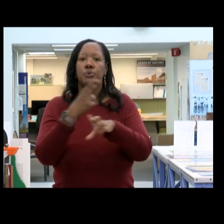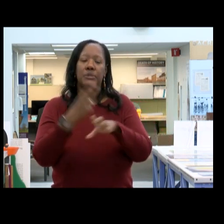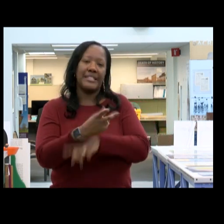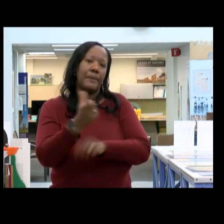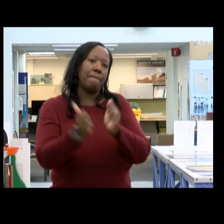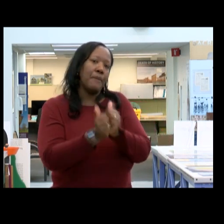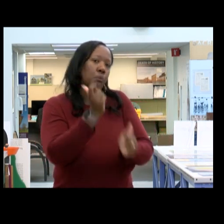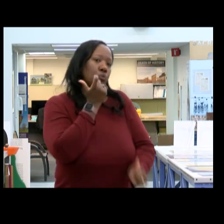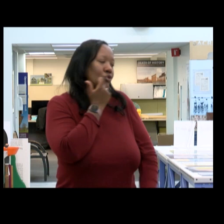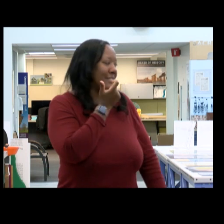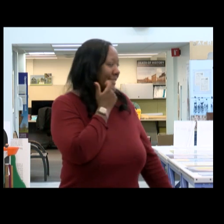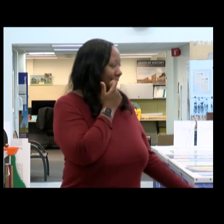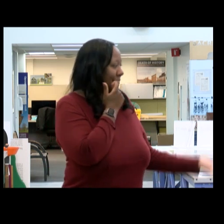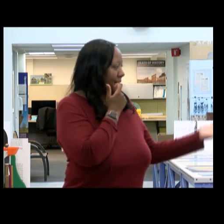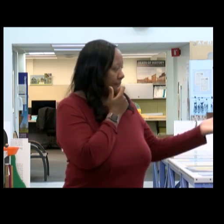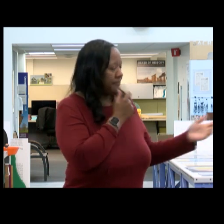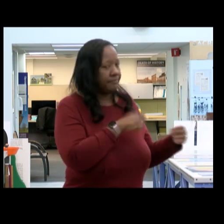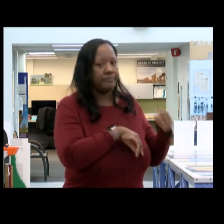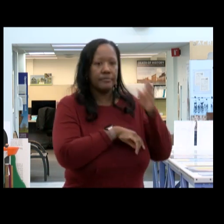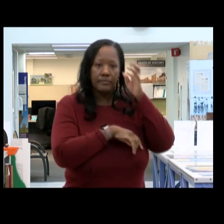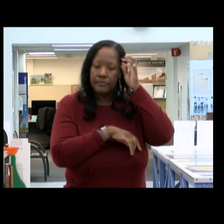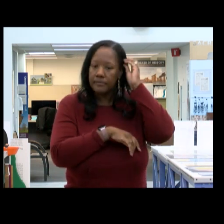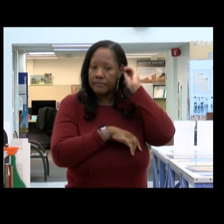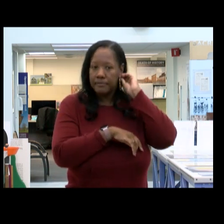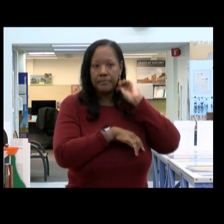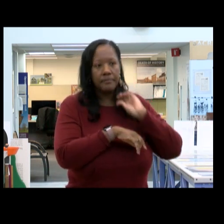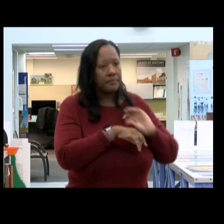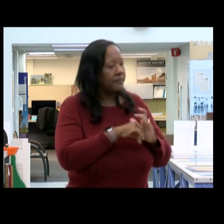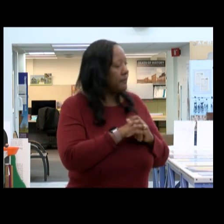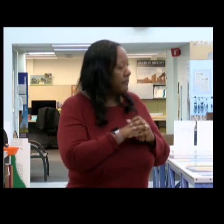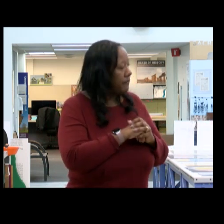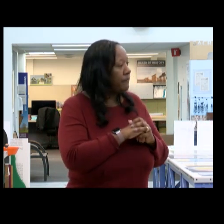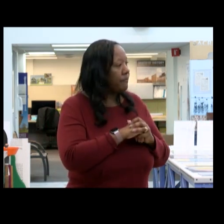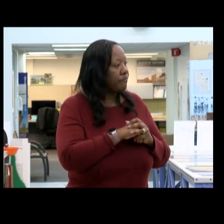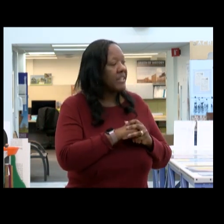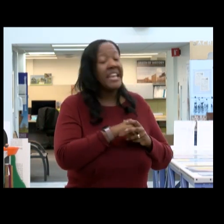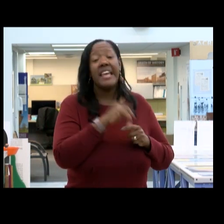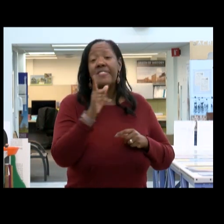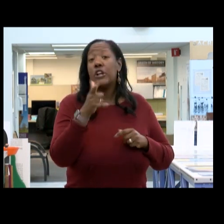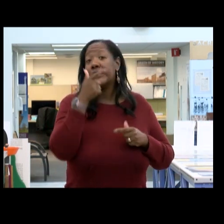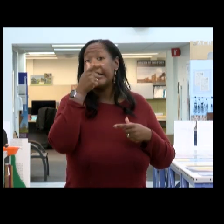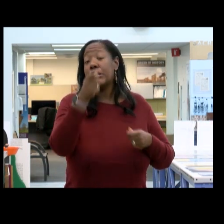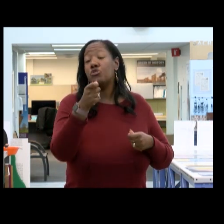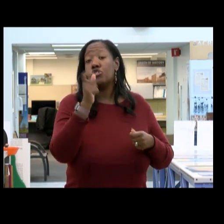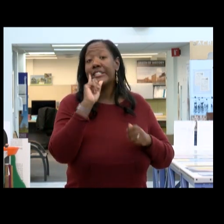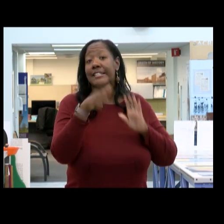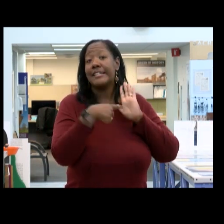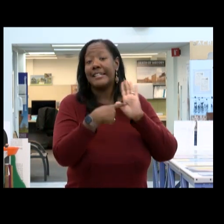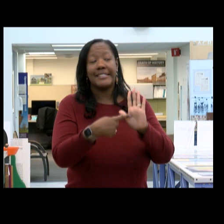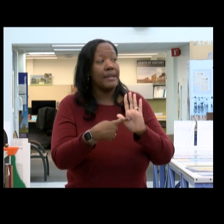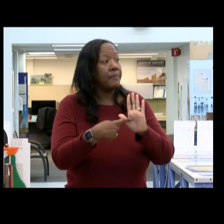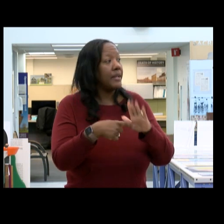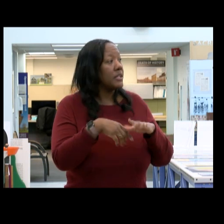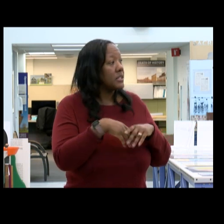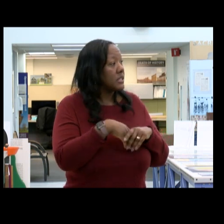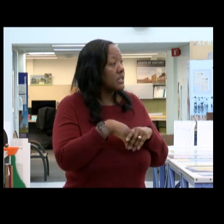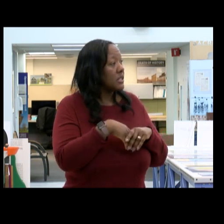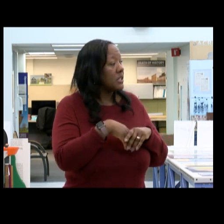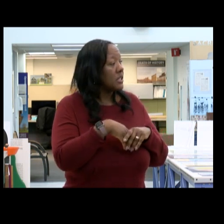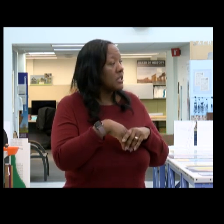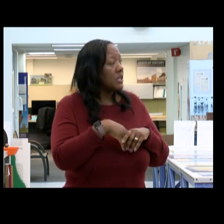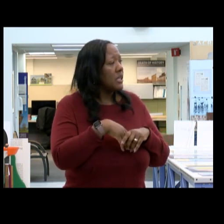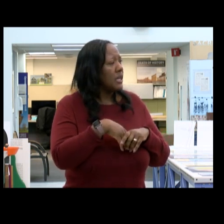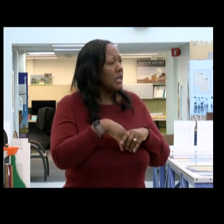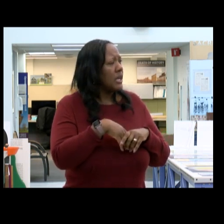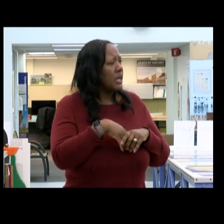recently in, there's a really interesting exhibit at Natural History on, I think it's the 100th